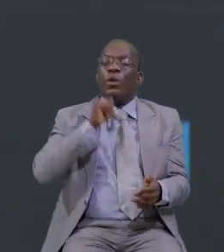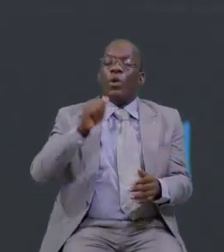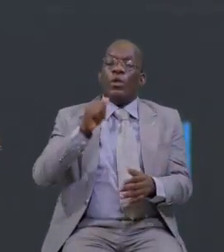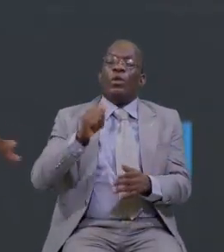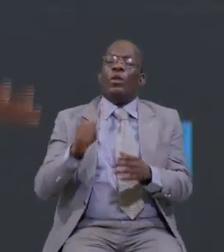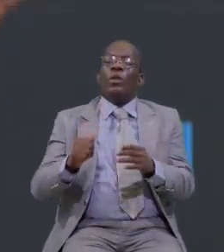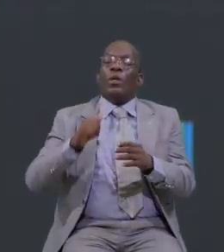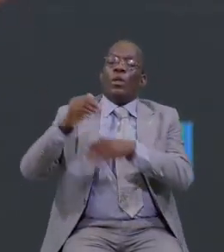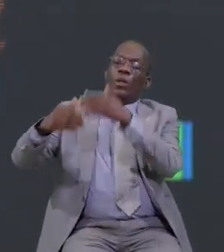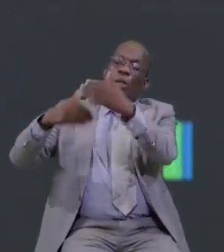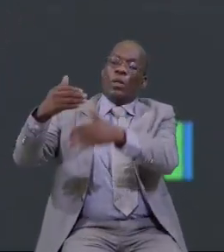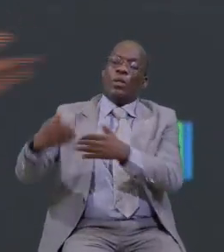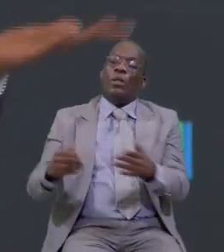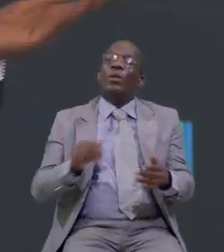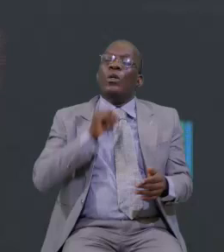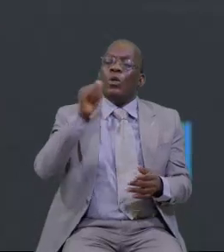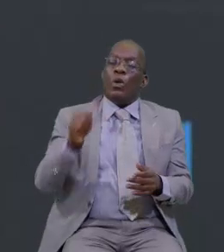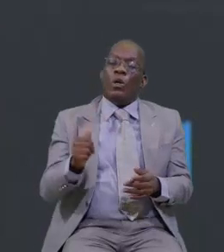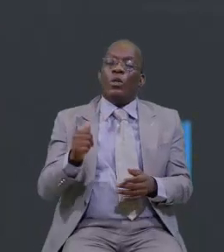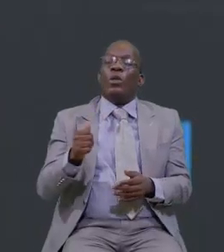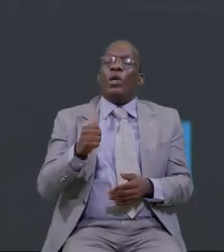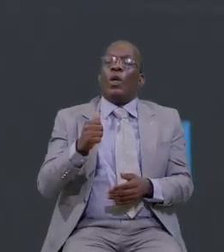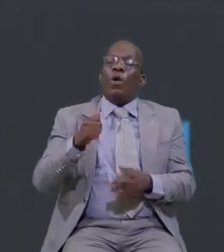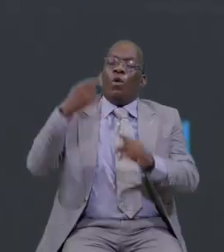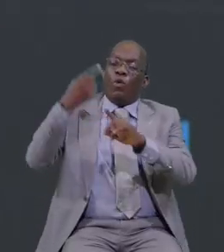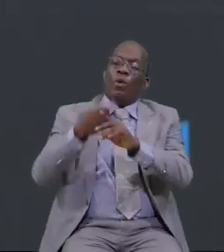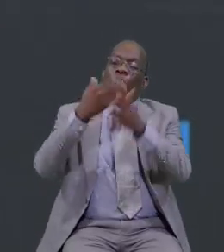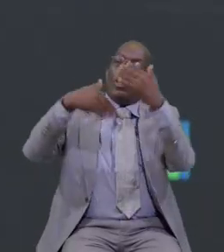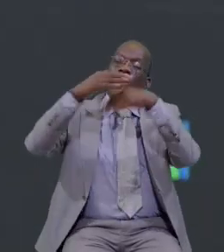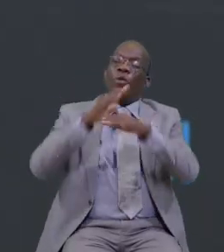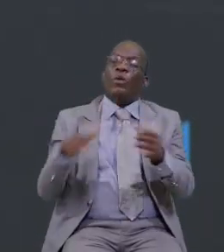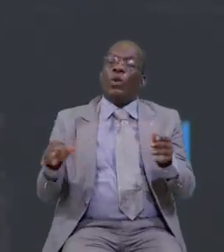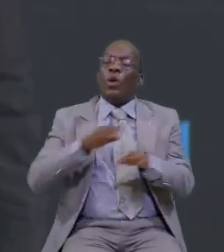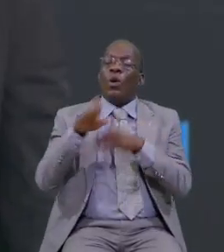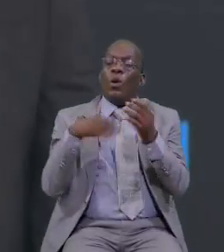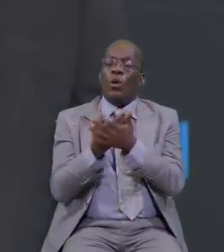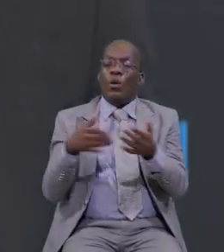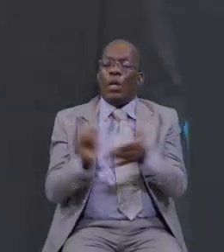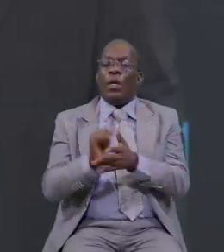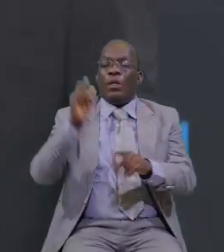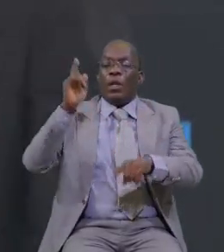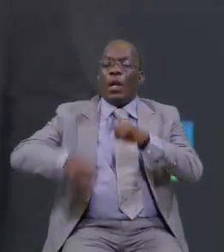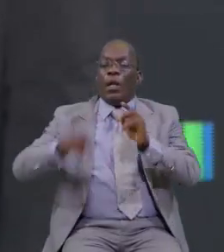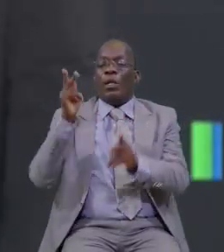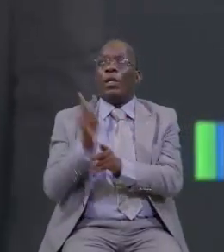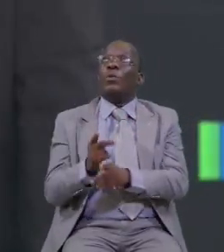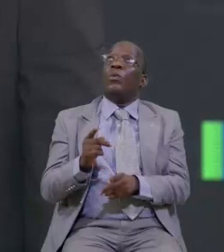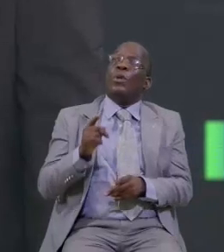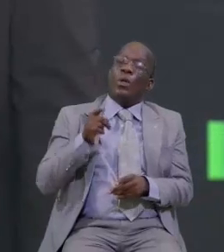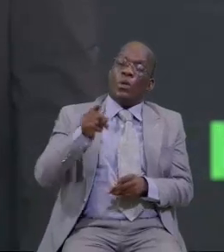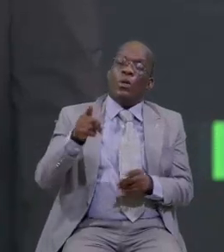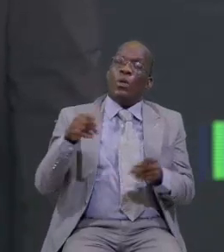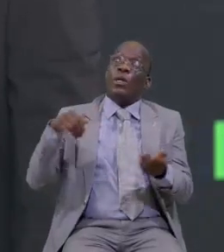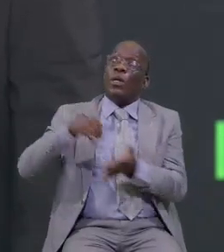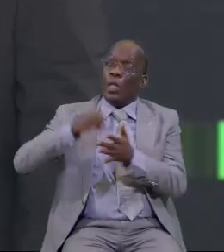It's not burst from heaven. All that cannot sustain you. It's the faith he gives us. The faith he gives